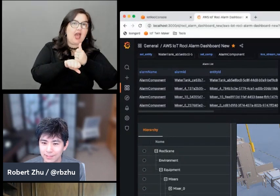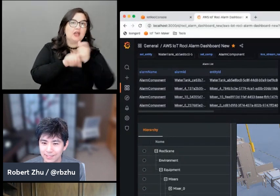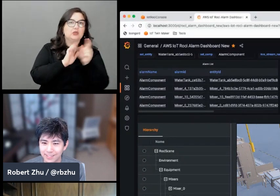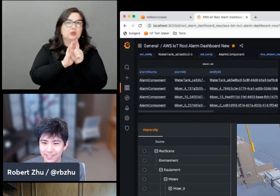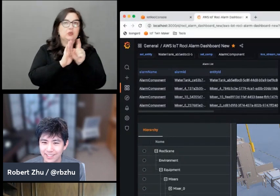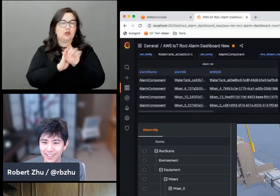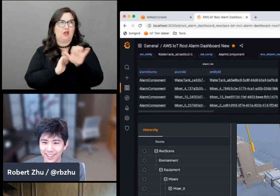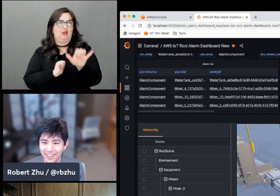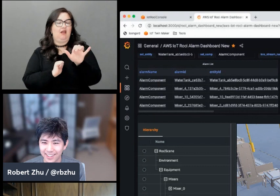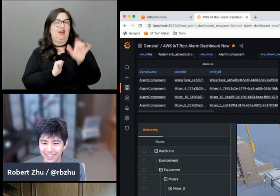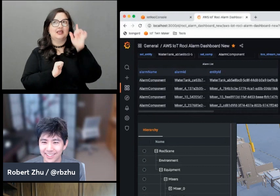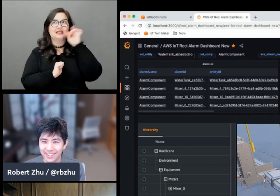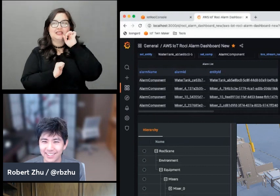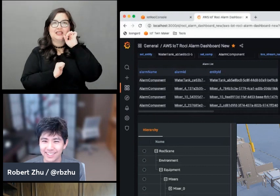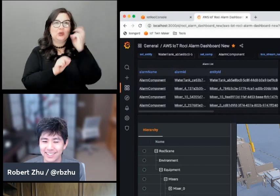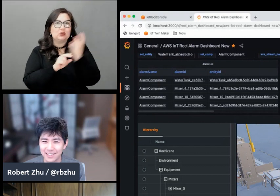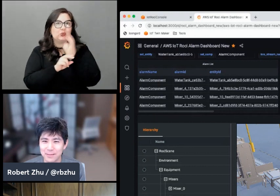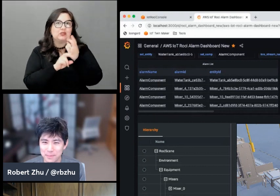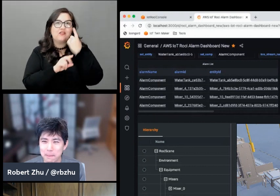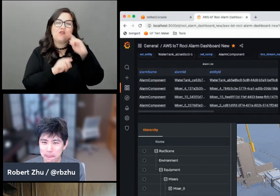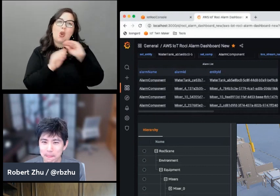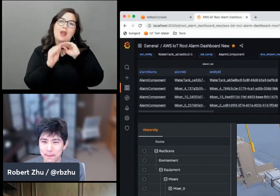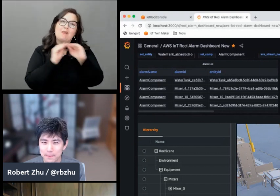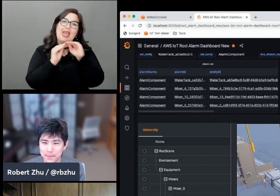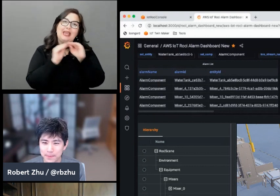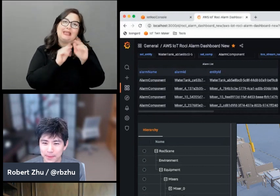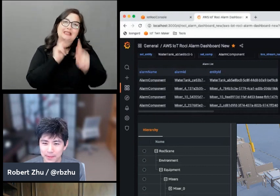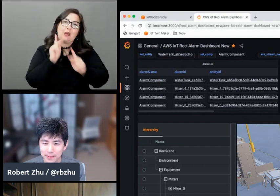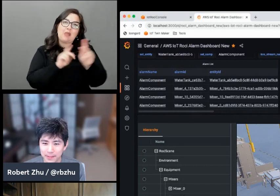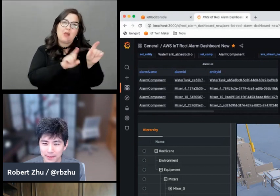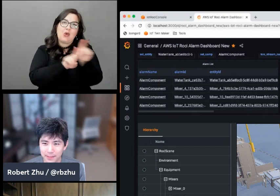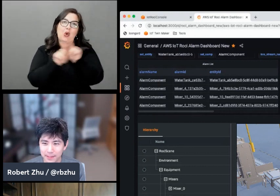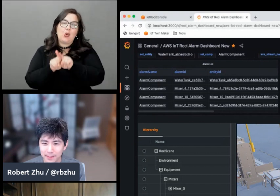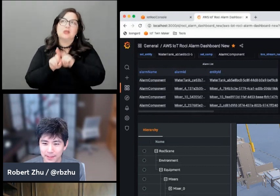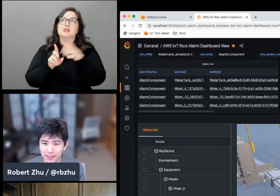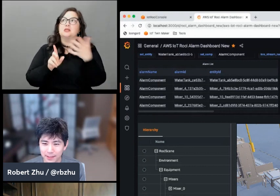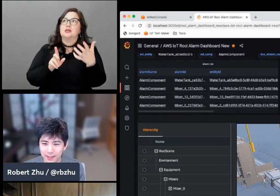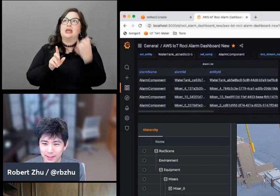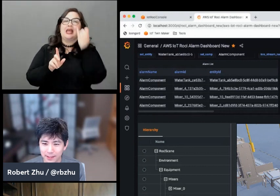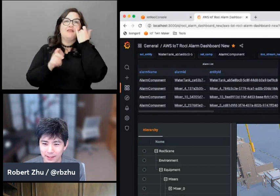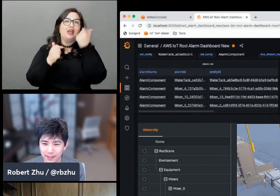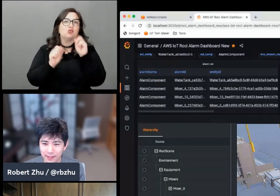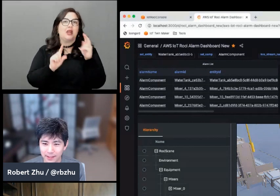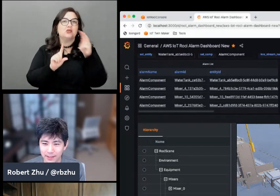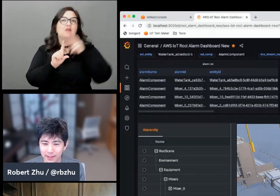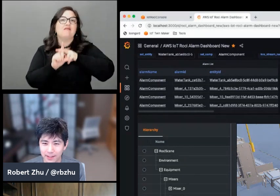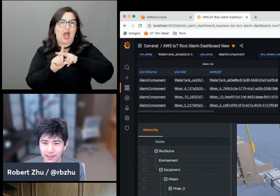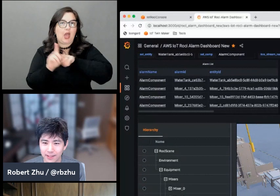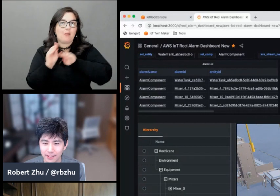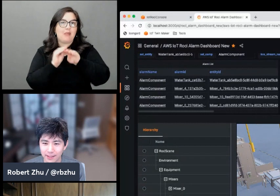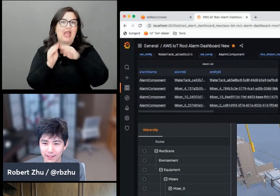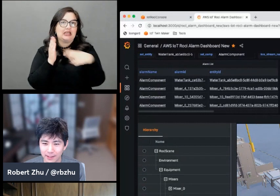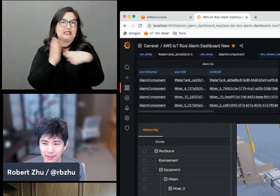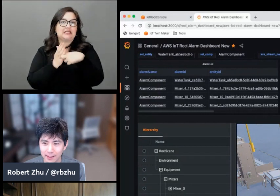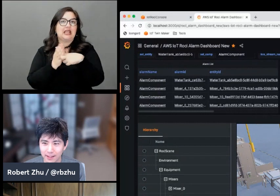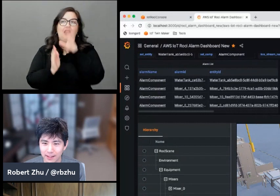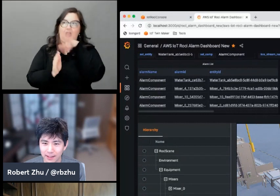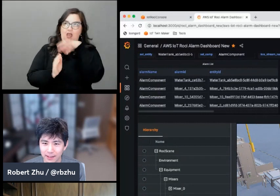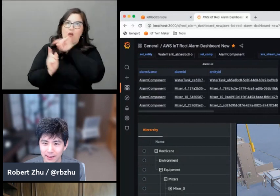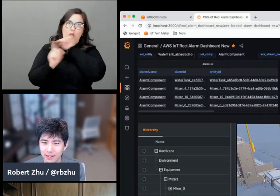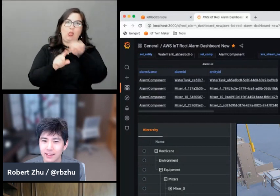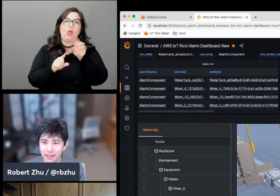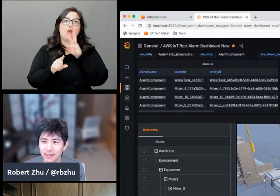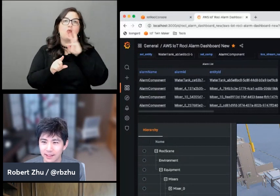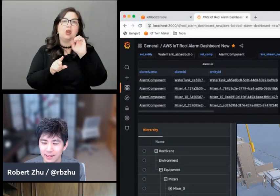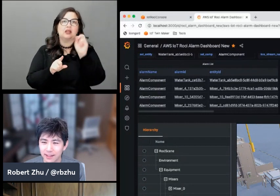for maintenance people too. You know, yeah. if I try to file a maintenance ticket and say, hey, I need you to go take a look at this water tank, they're going to be like, well, which